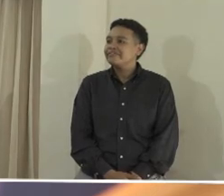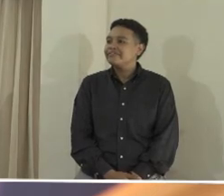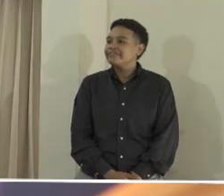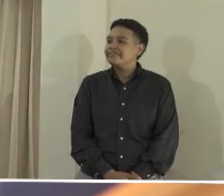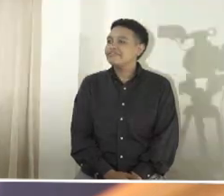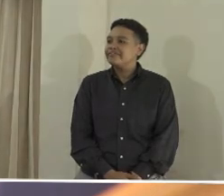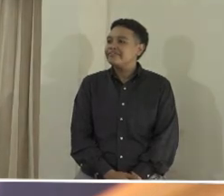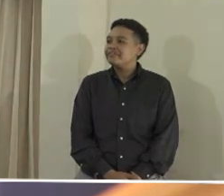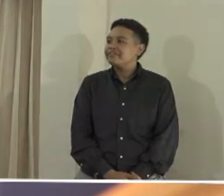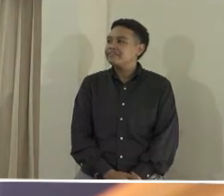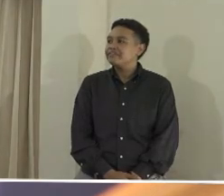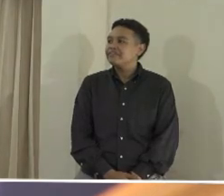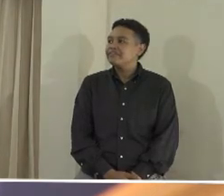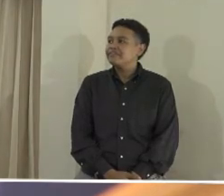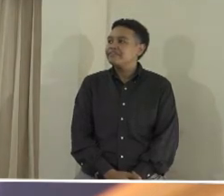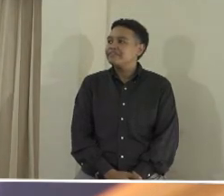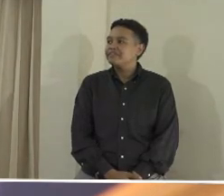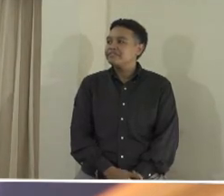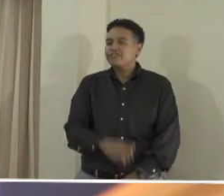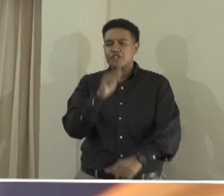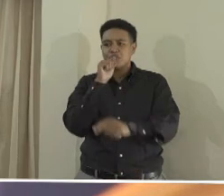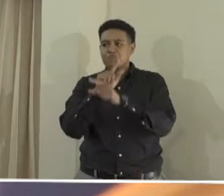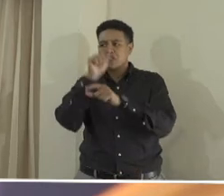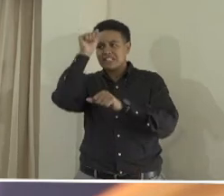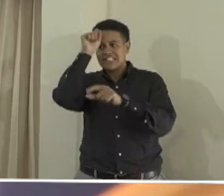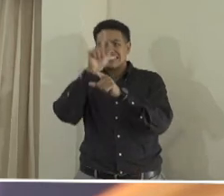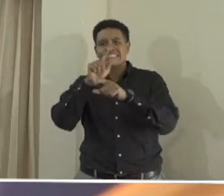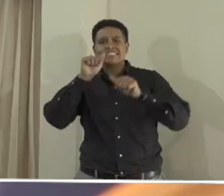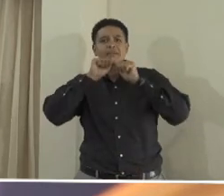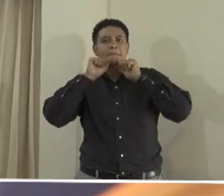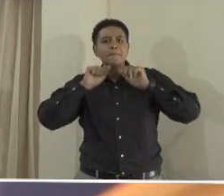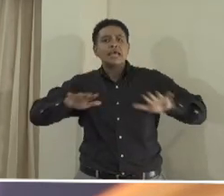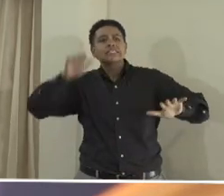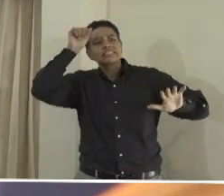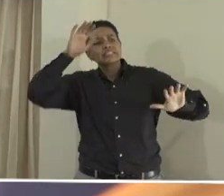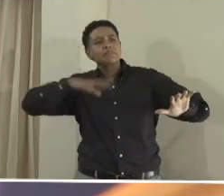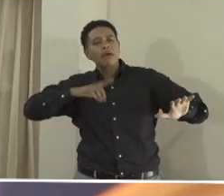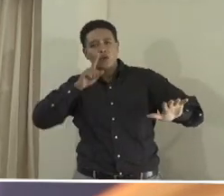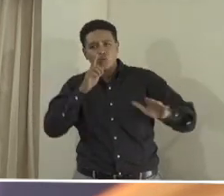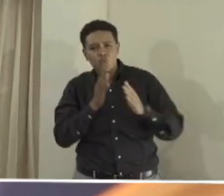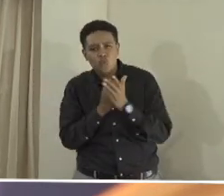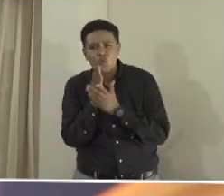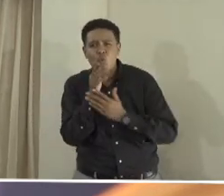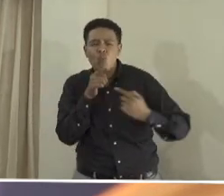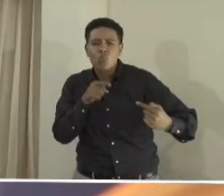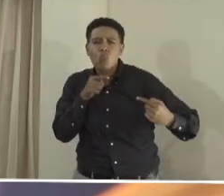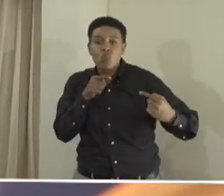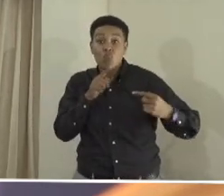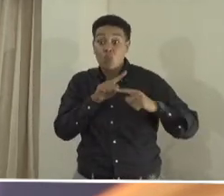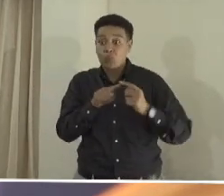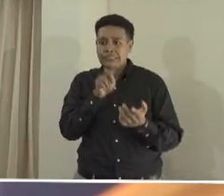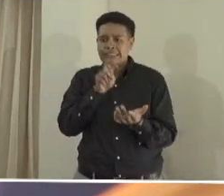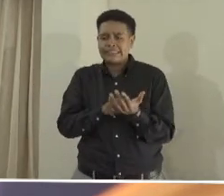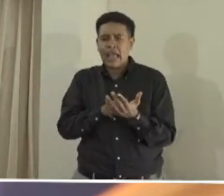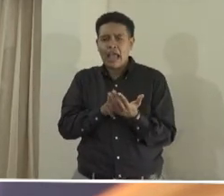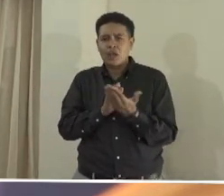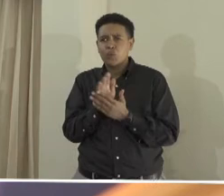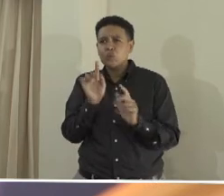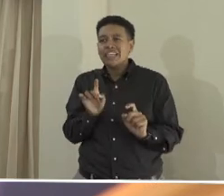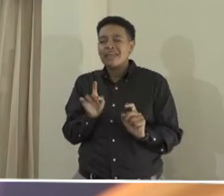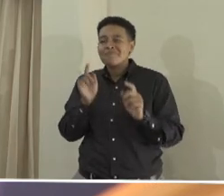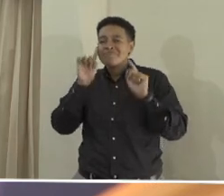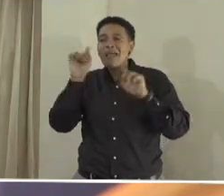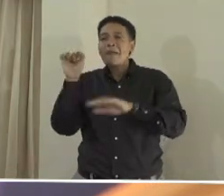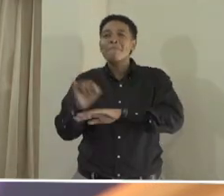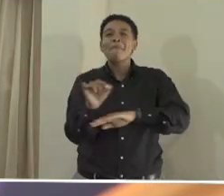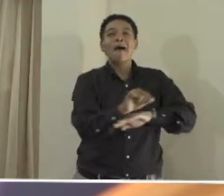blessed is the man who preserves under trial, because when he has stood the test, he will receive